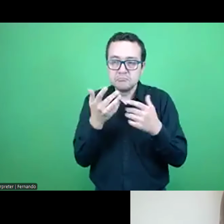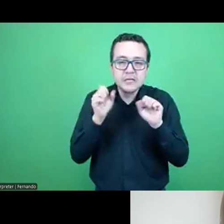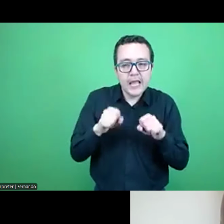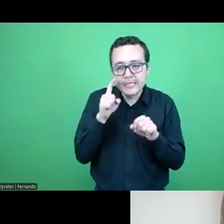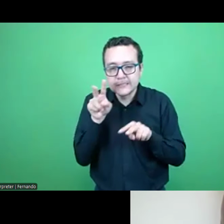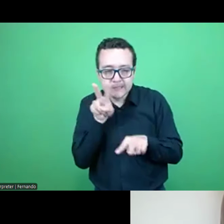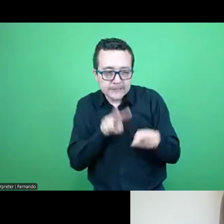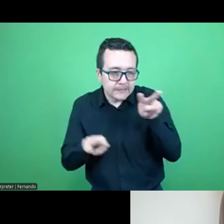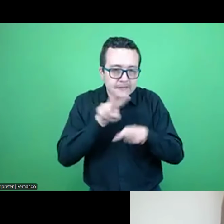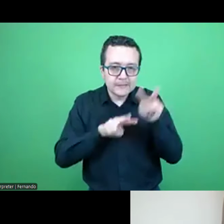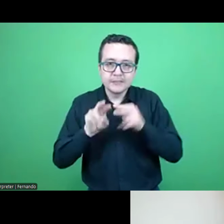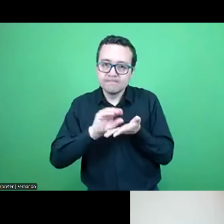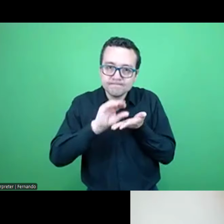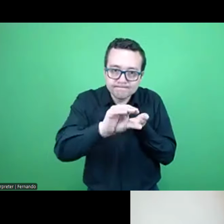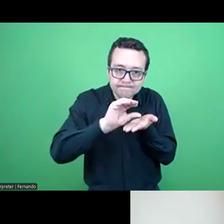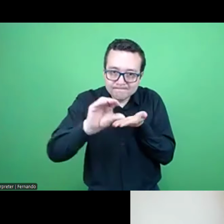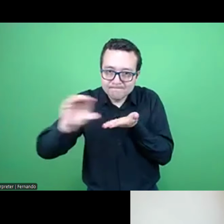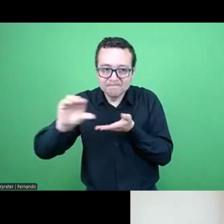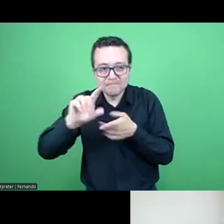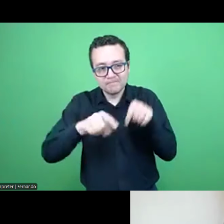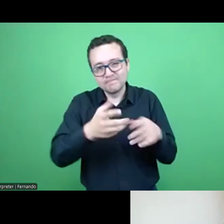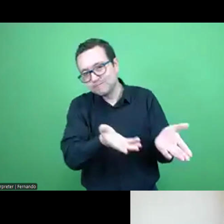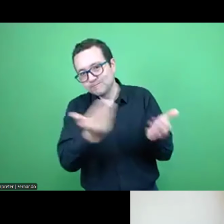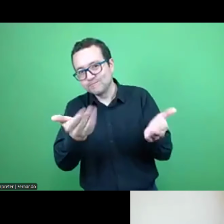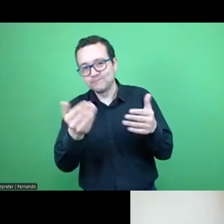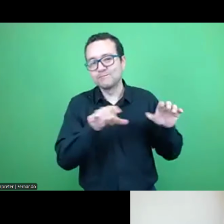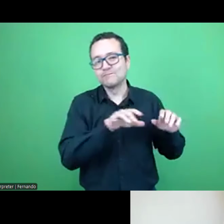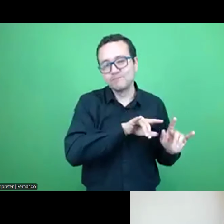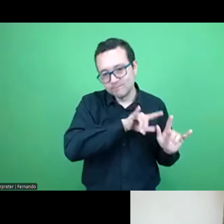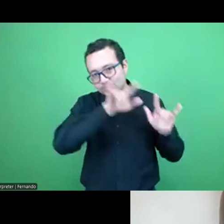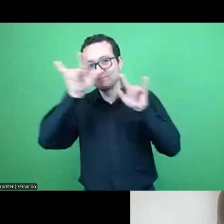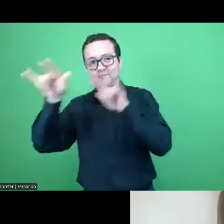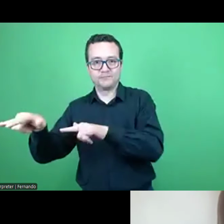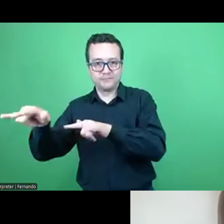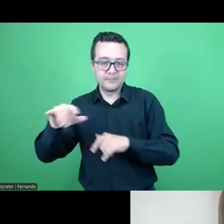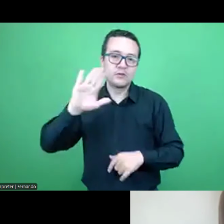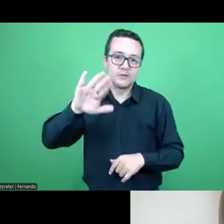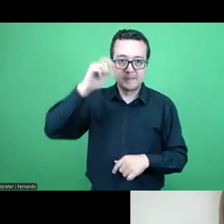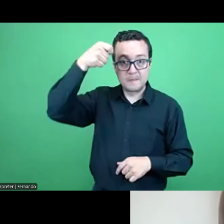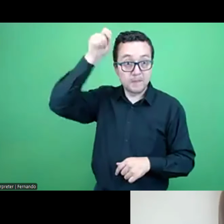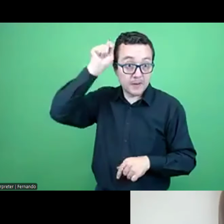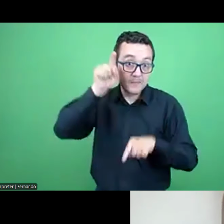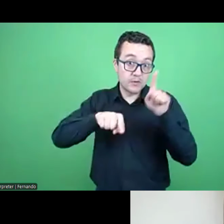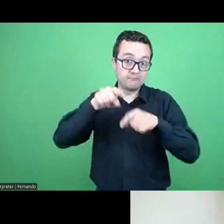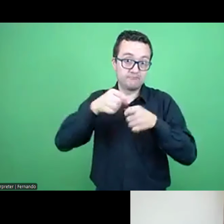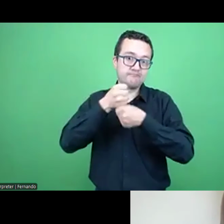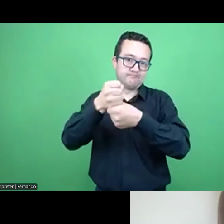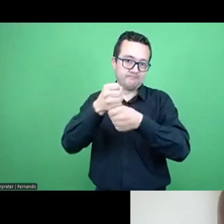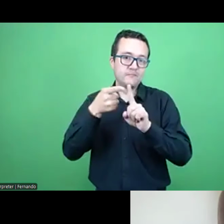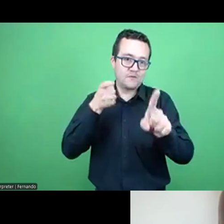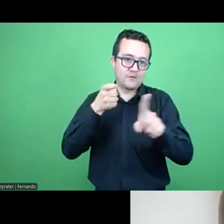from the floor that has questions. And if you want to raise their hand, please do